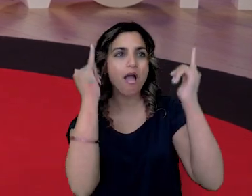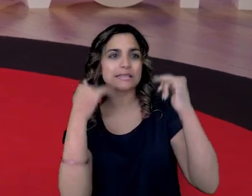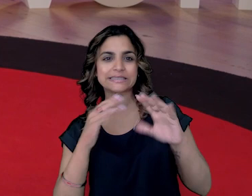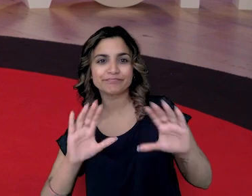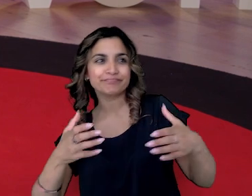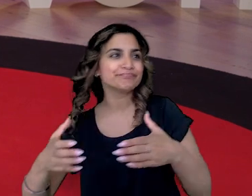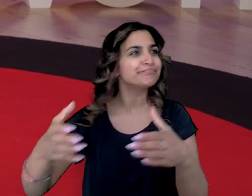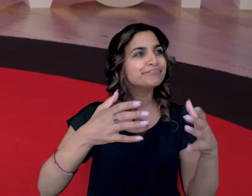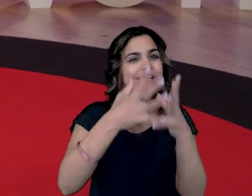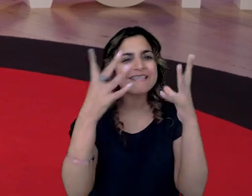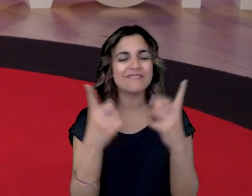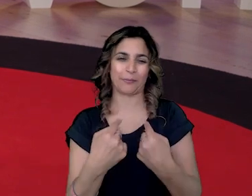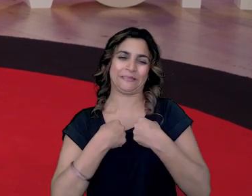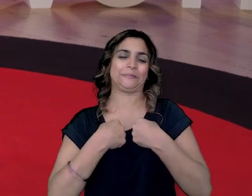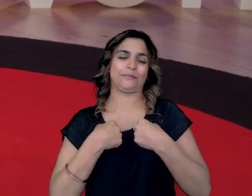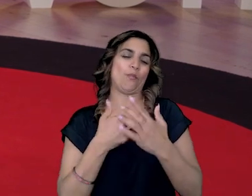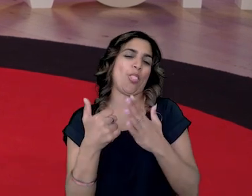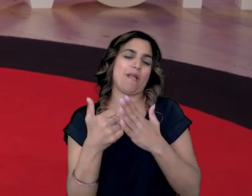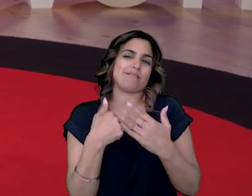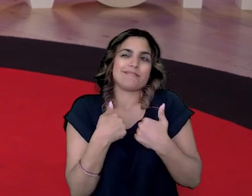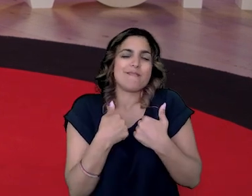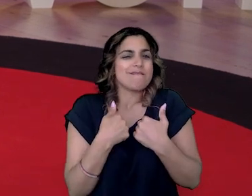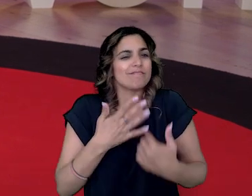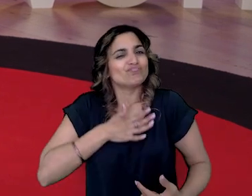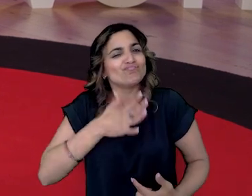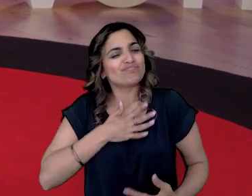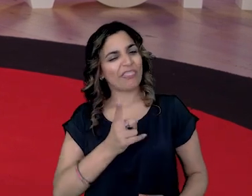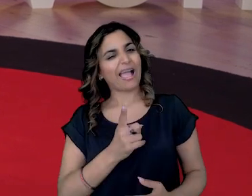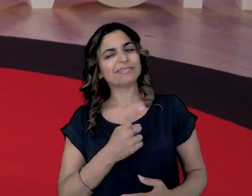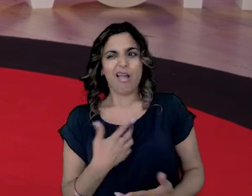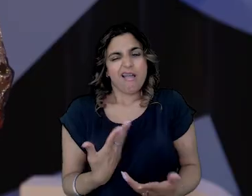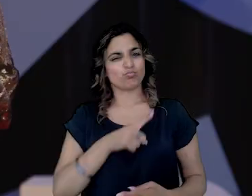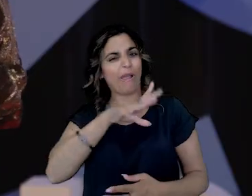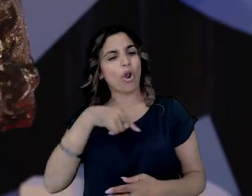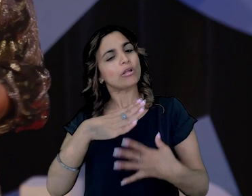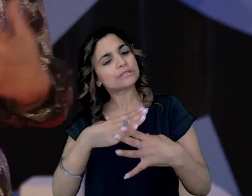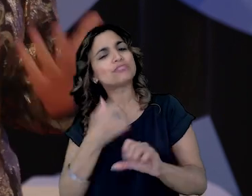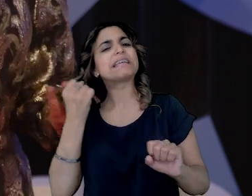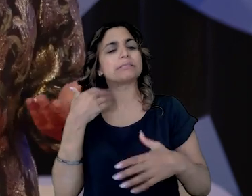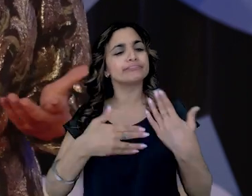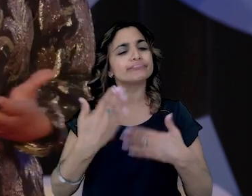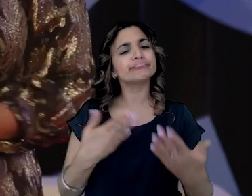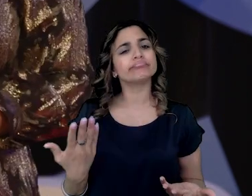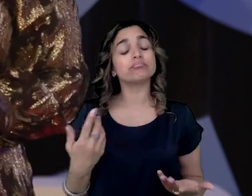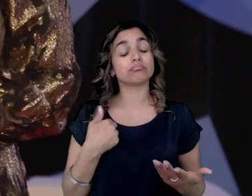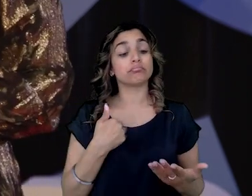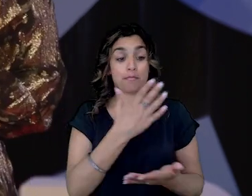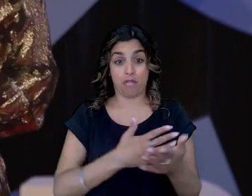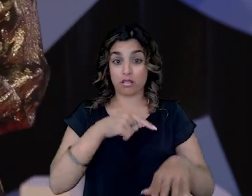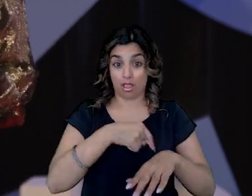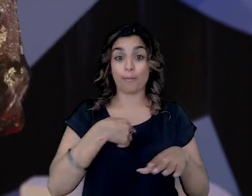get-togethers and i just chose something that i enjoyed and not only did i work